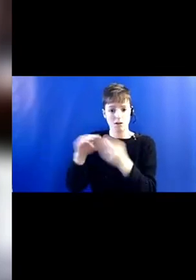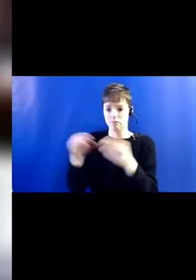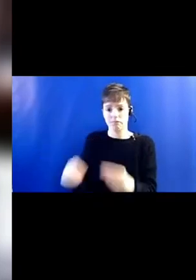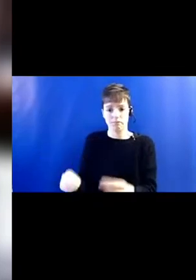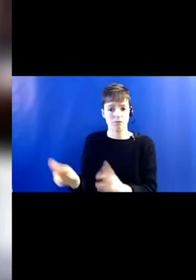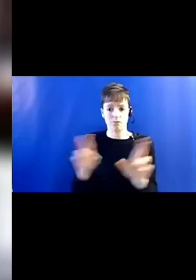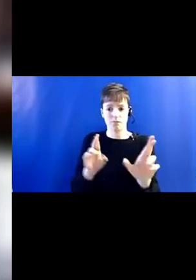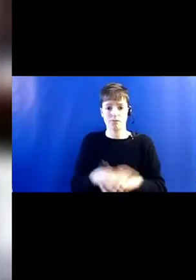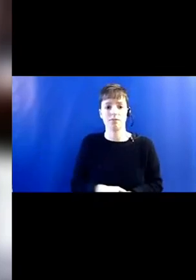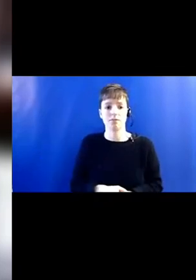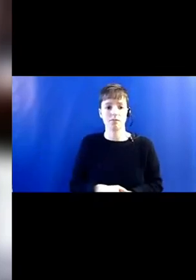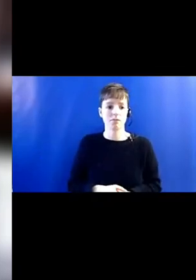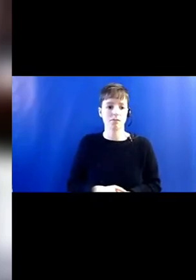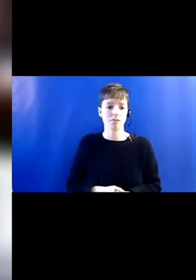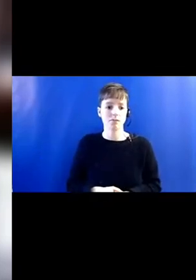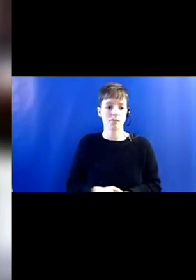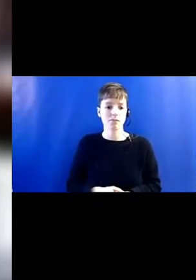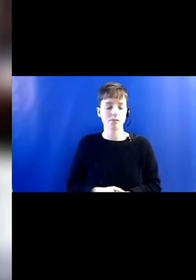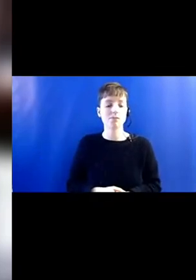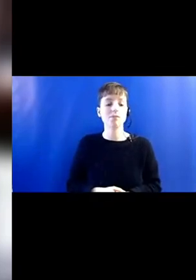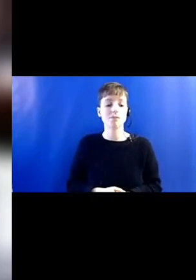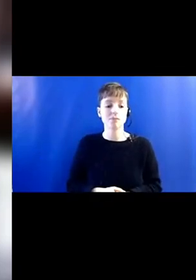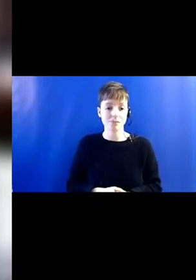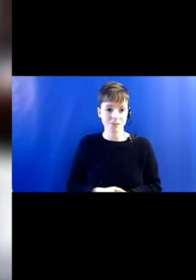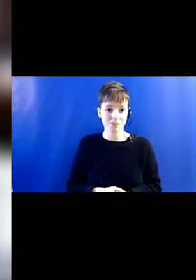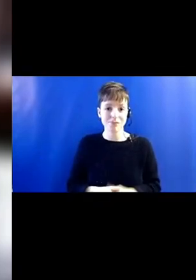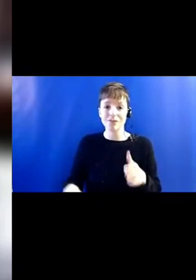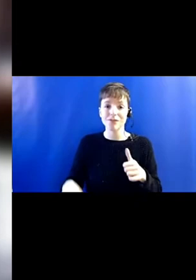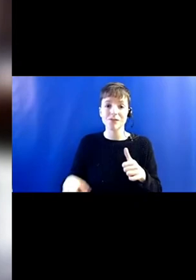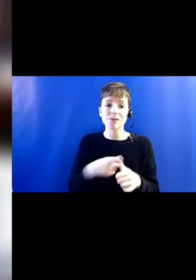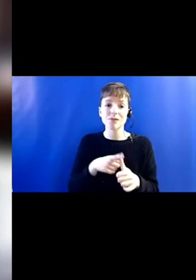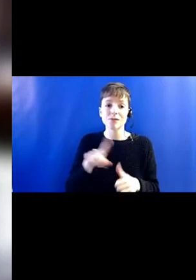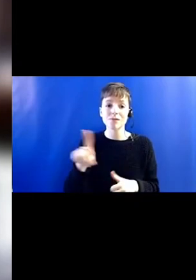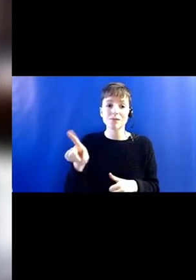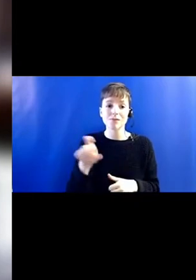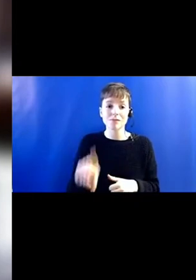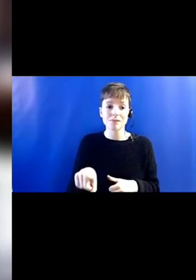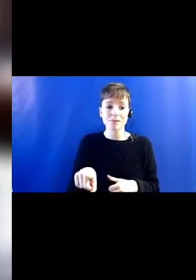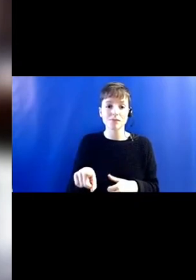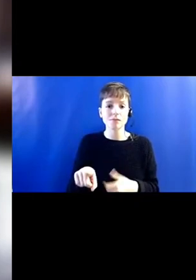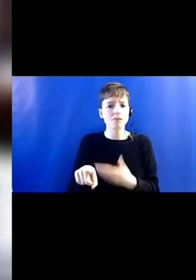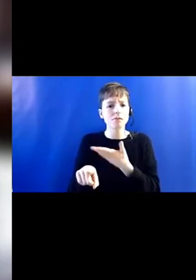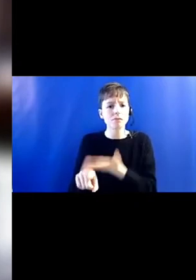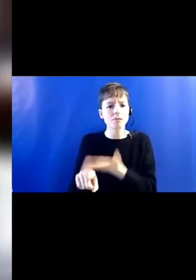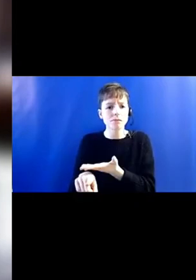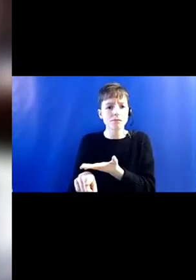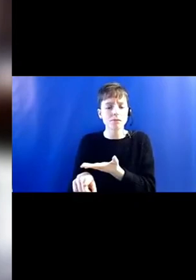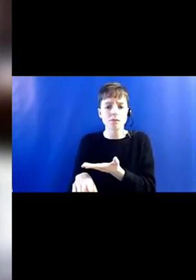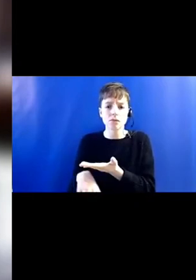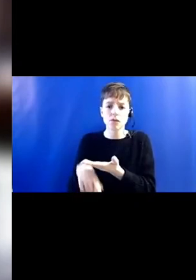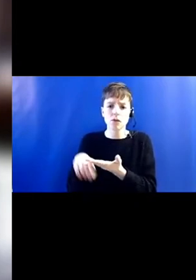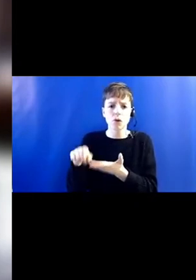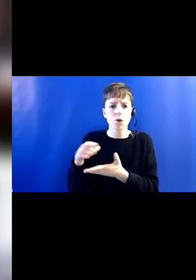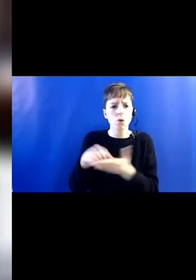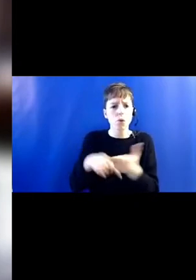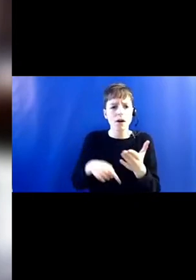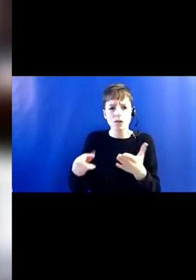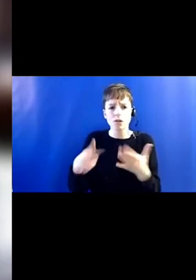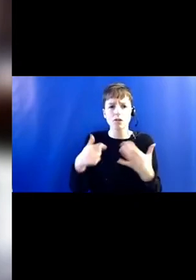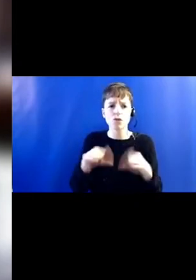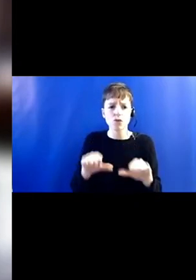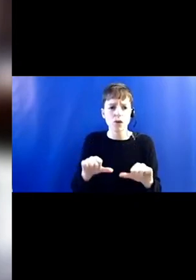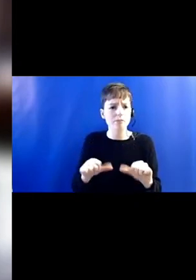The first question, where have you tried to go to get instructional help and support? And what